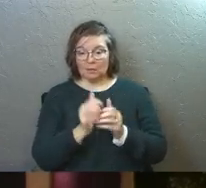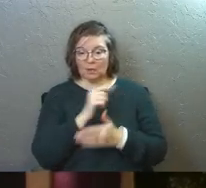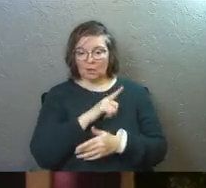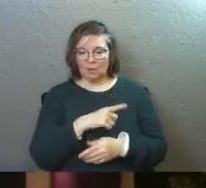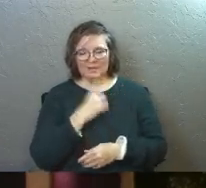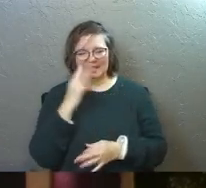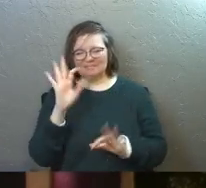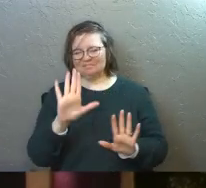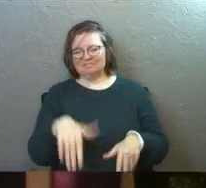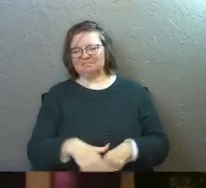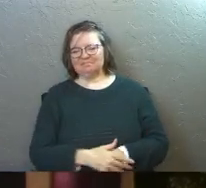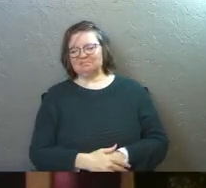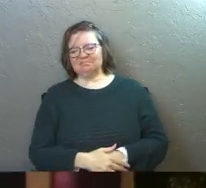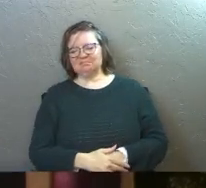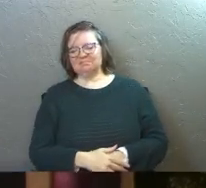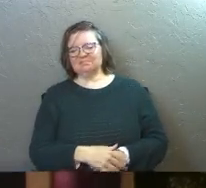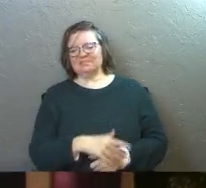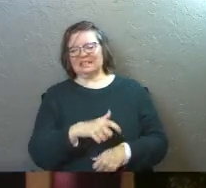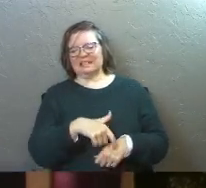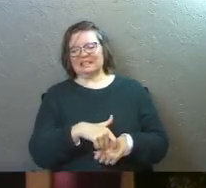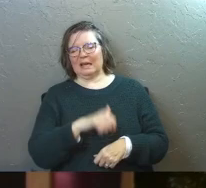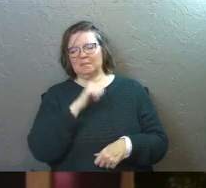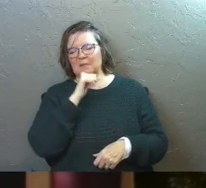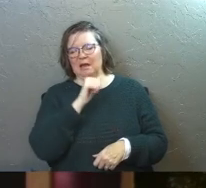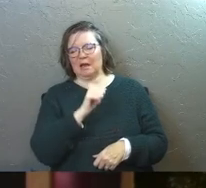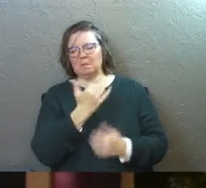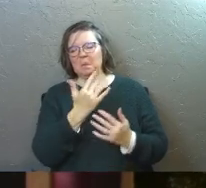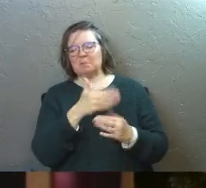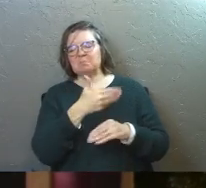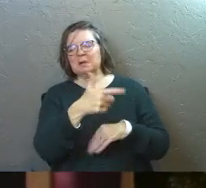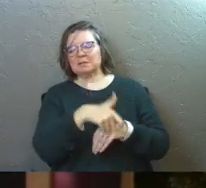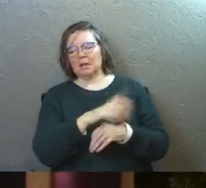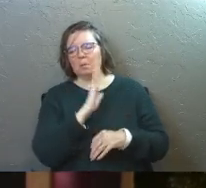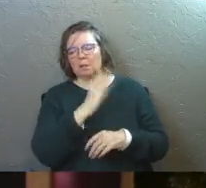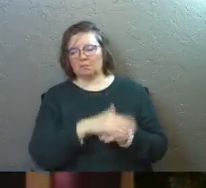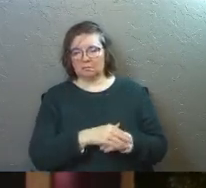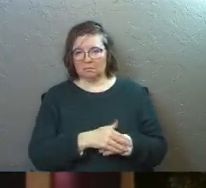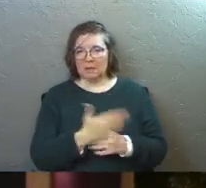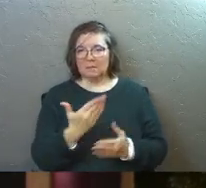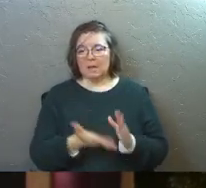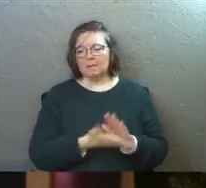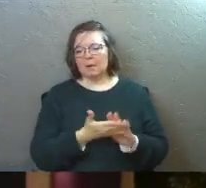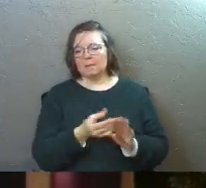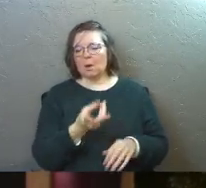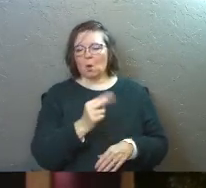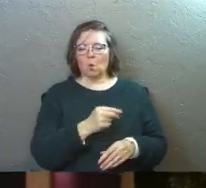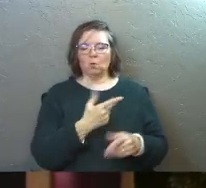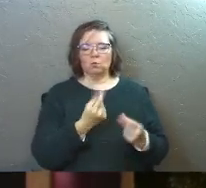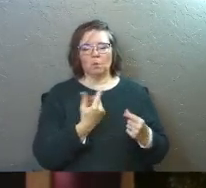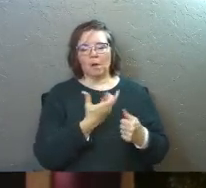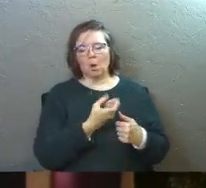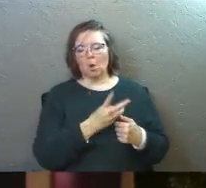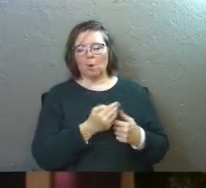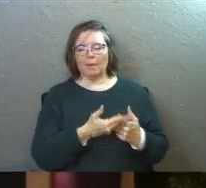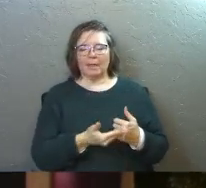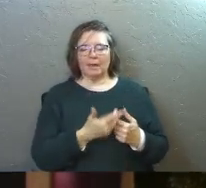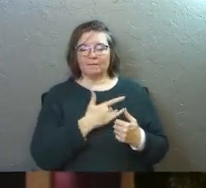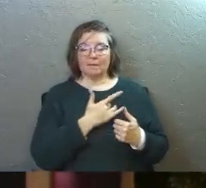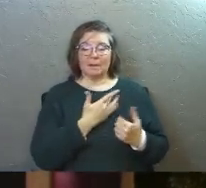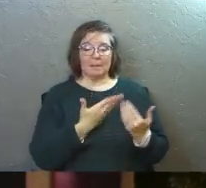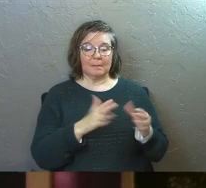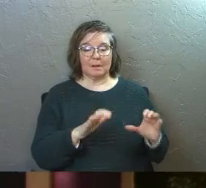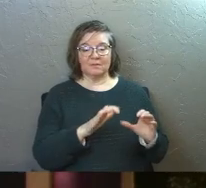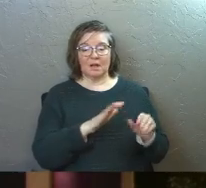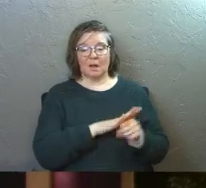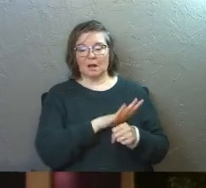decided, this time I'm going to hold back, God. This time I'm going to step in, maybe run my own lane, do my own thing. I feel like I maybe have